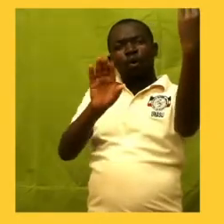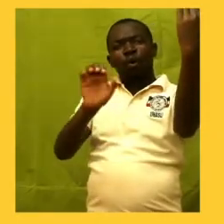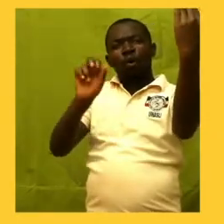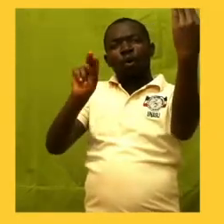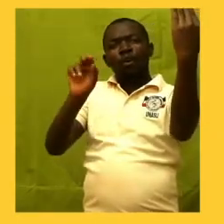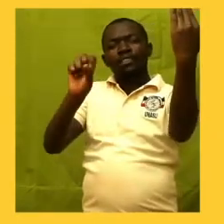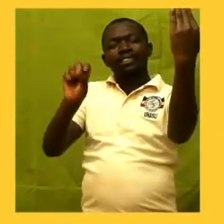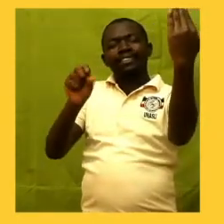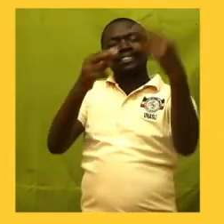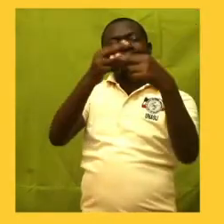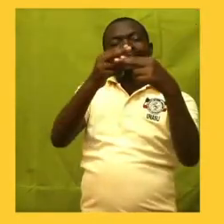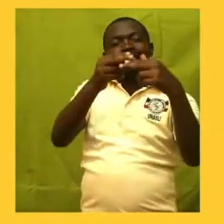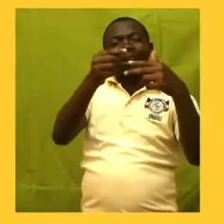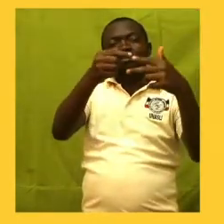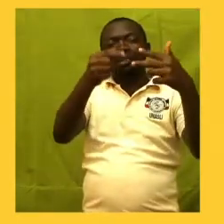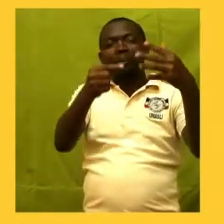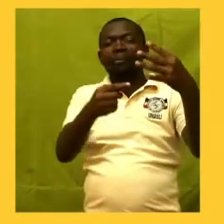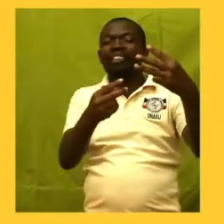Question 2.